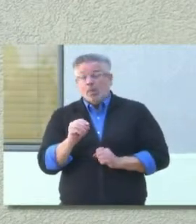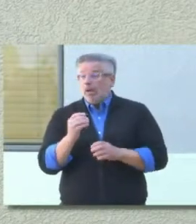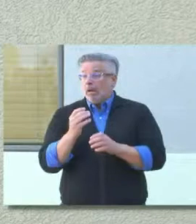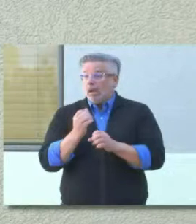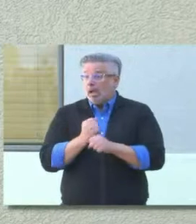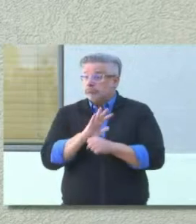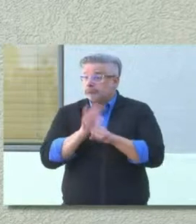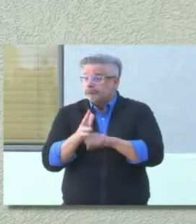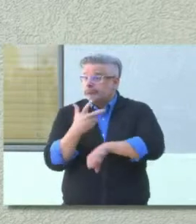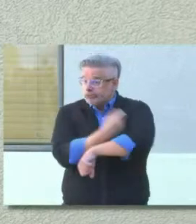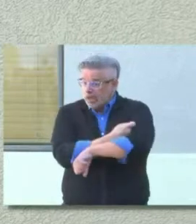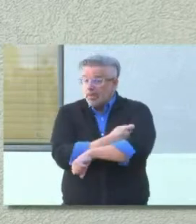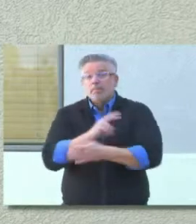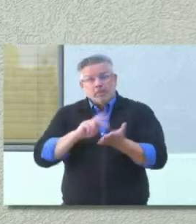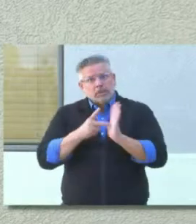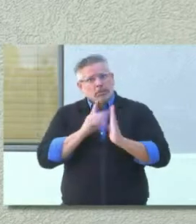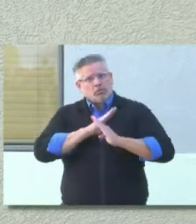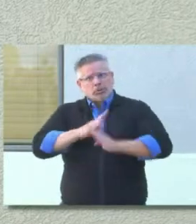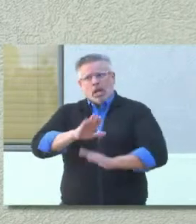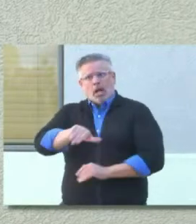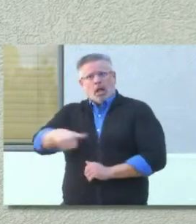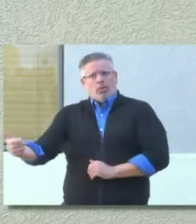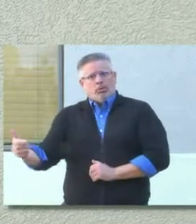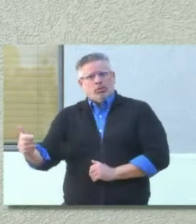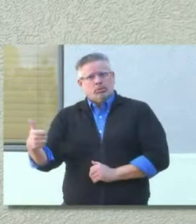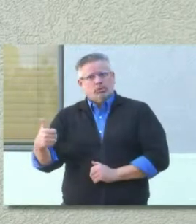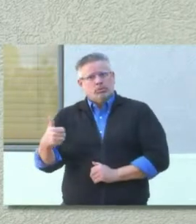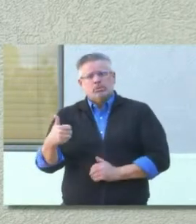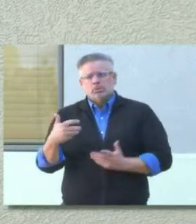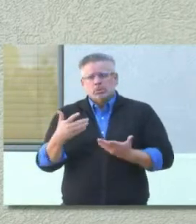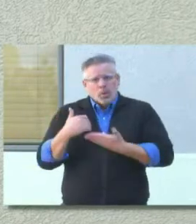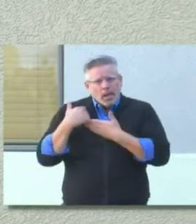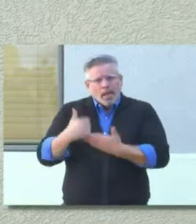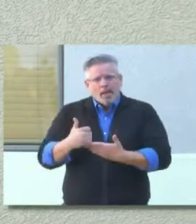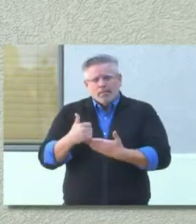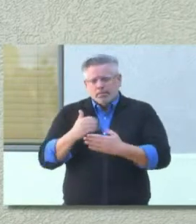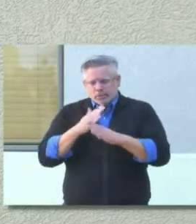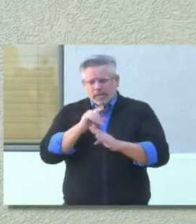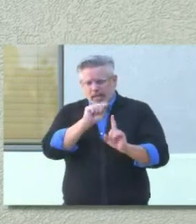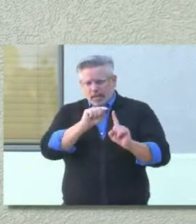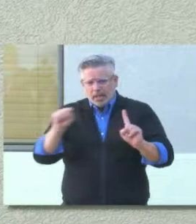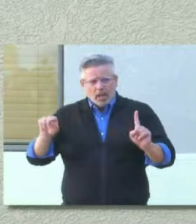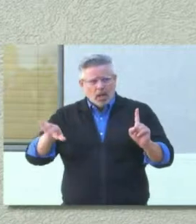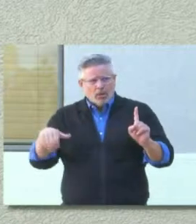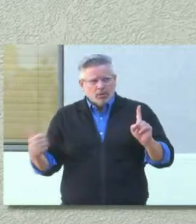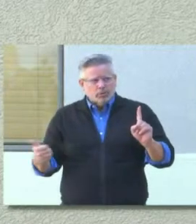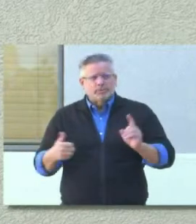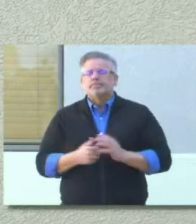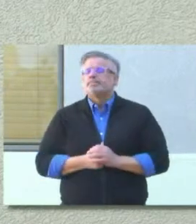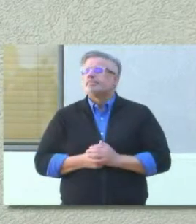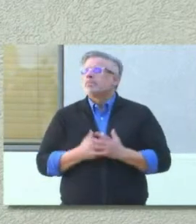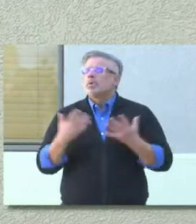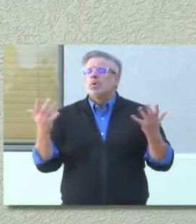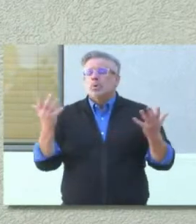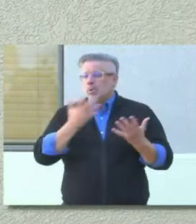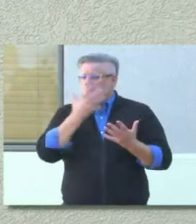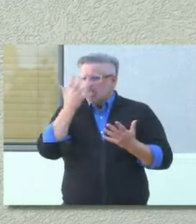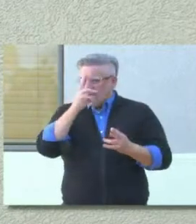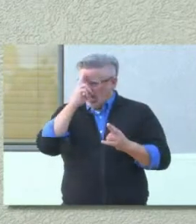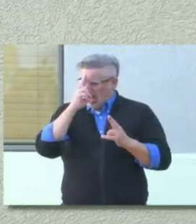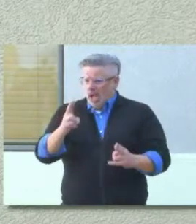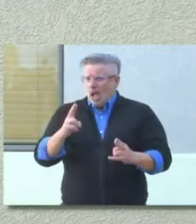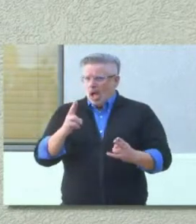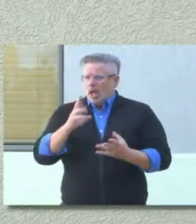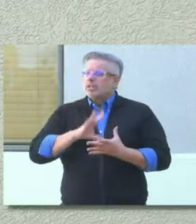vaccine. We can get vaccinated to help protect others. What a way to honor